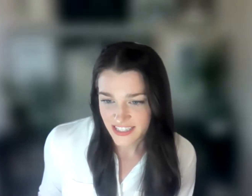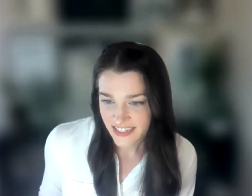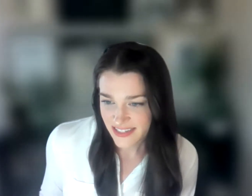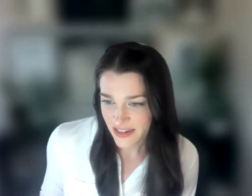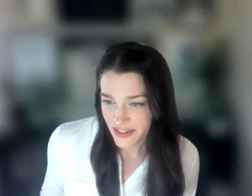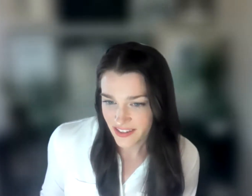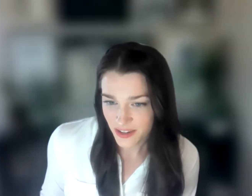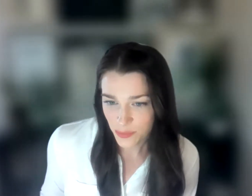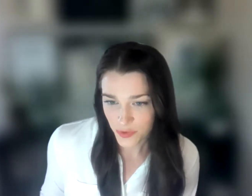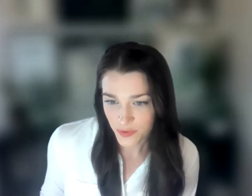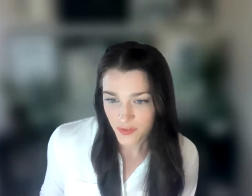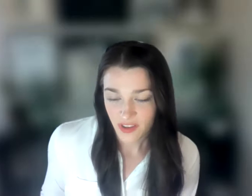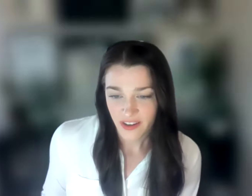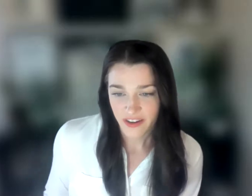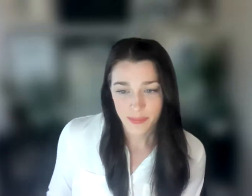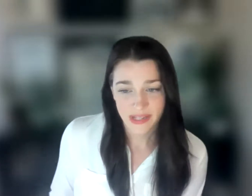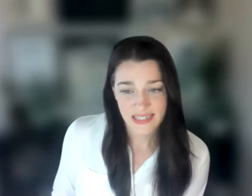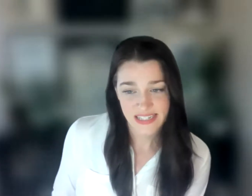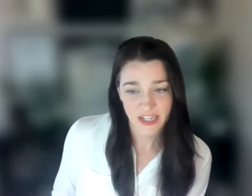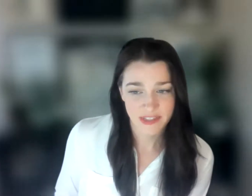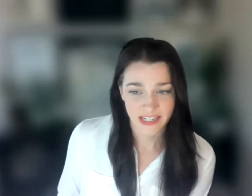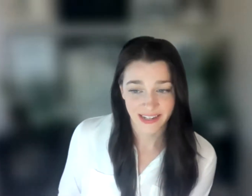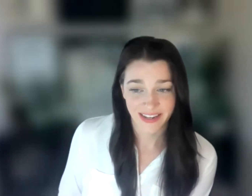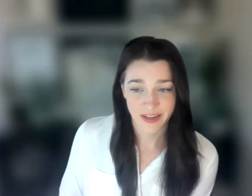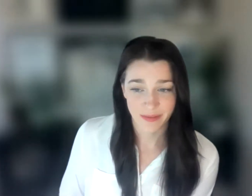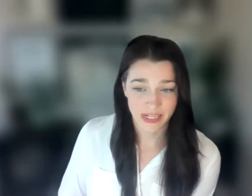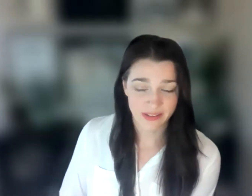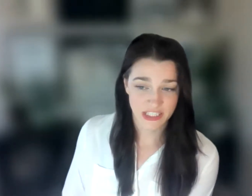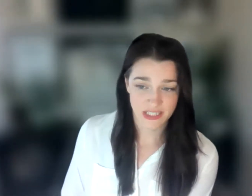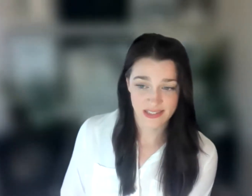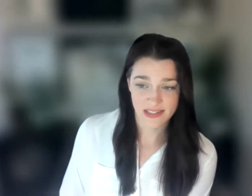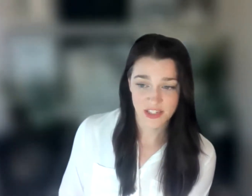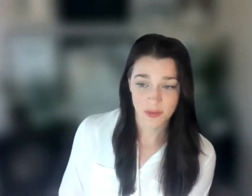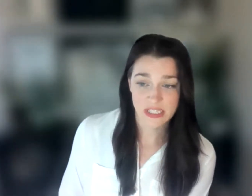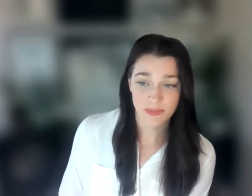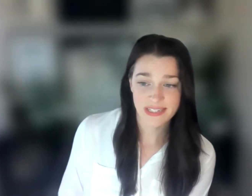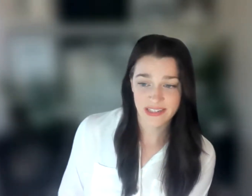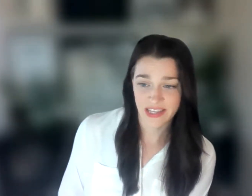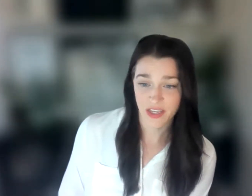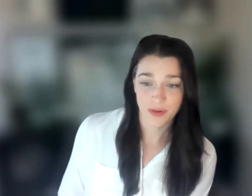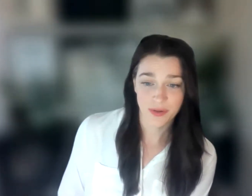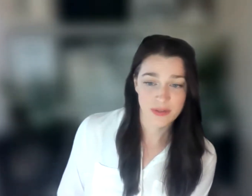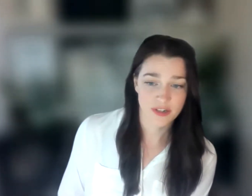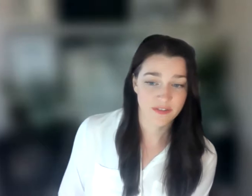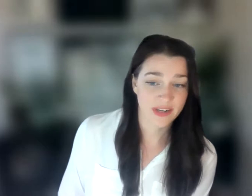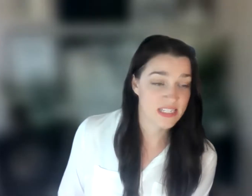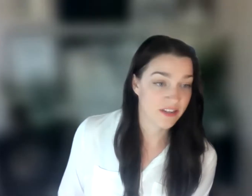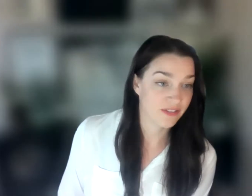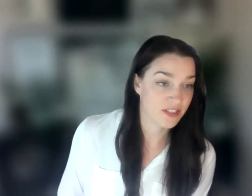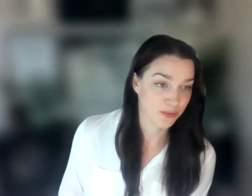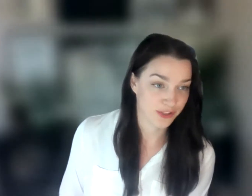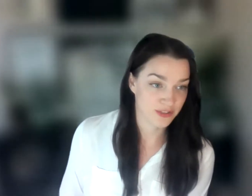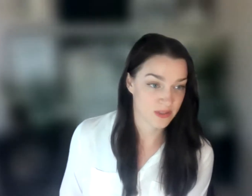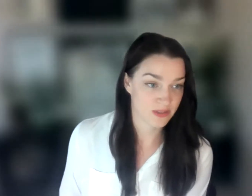Sorry, I just saw it move. Are there plans to update ADA regulations to explicitly include certified